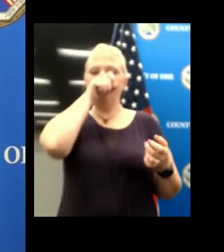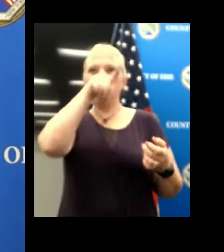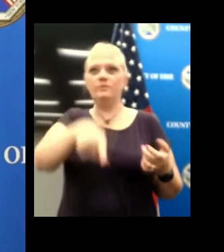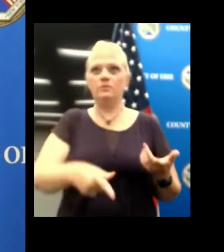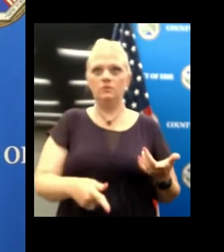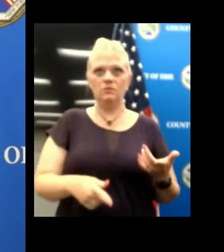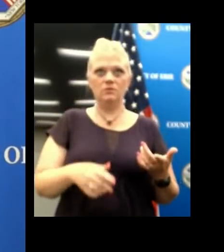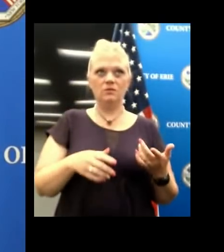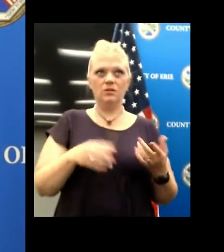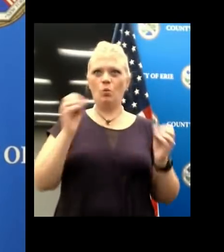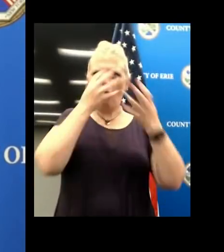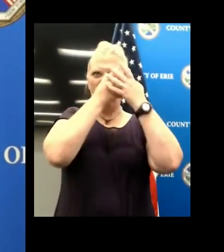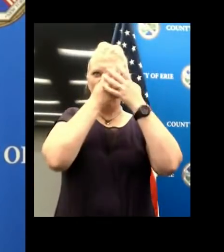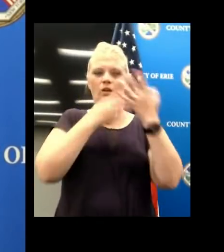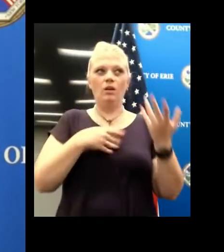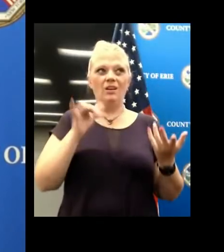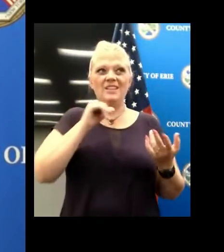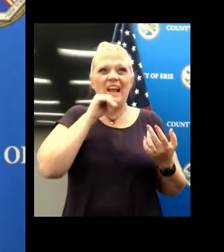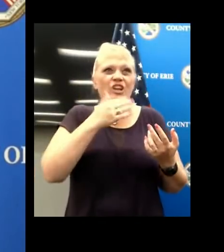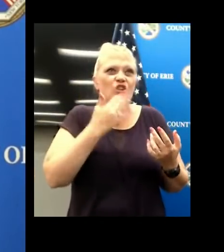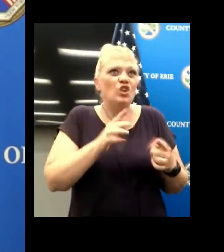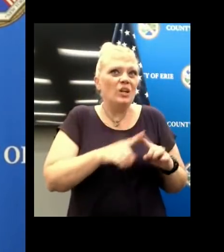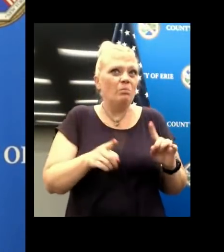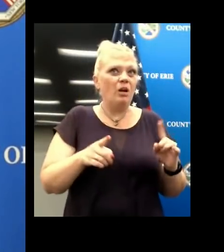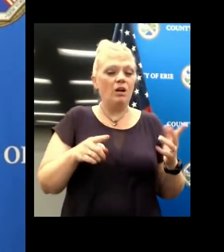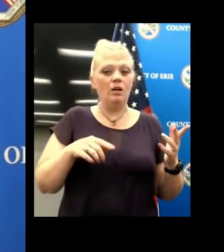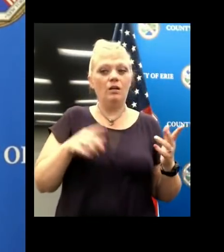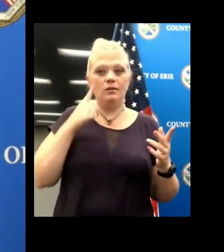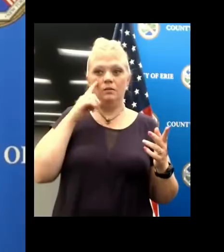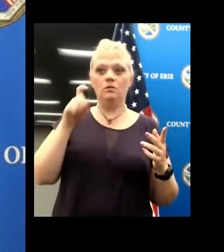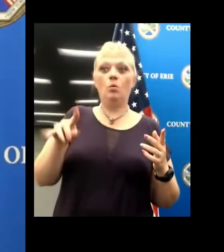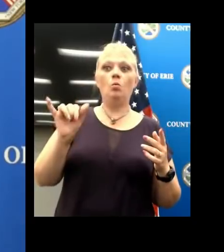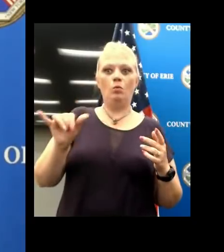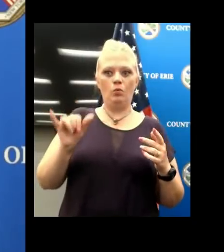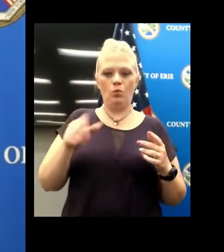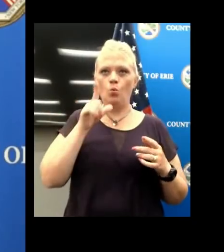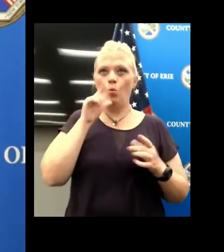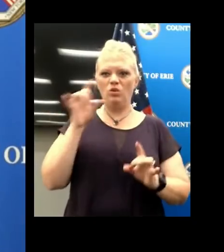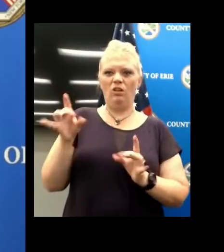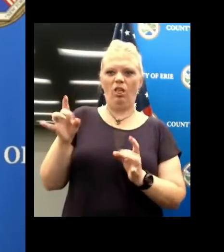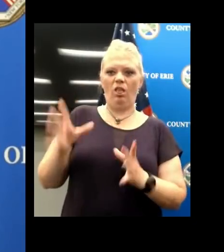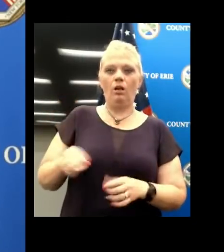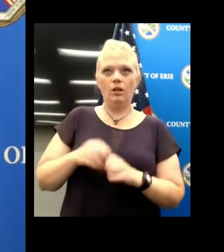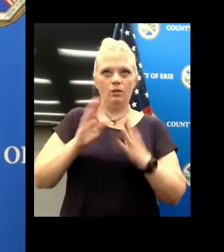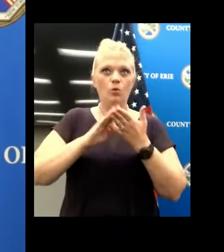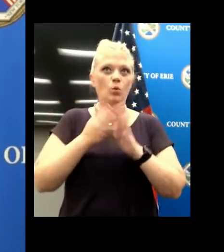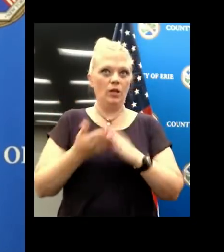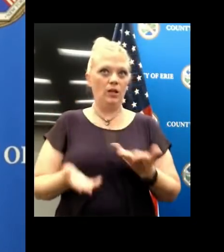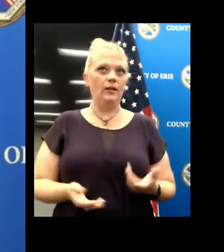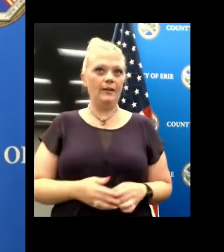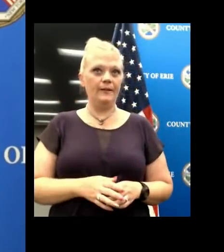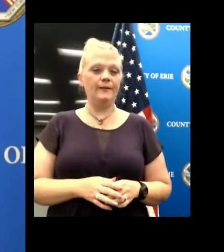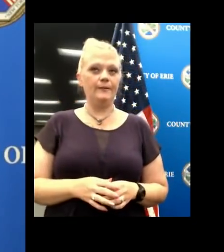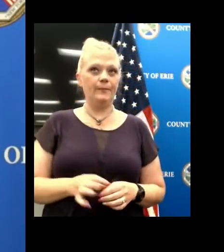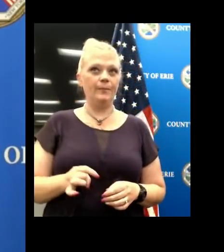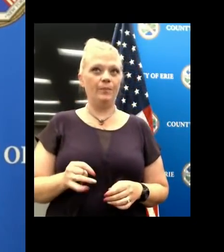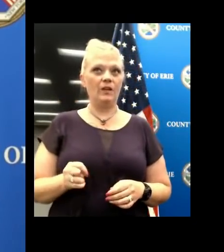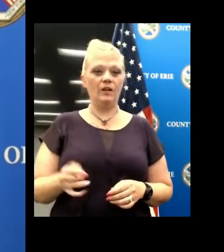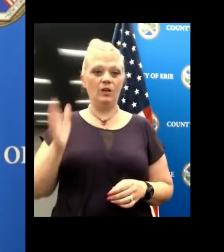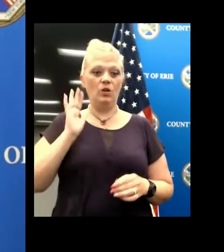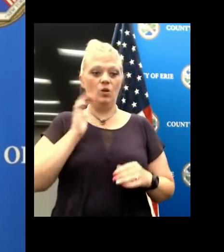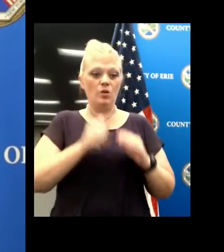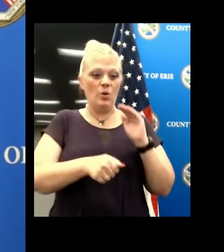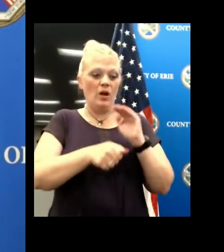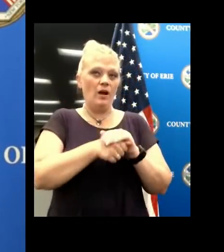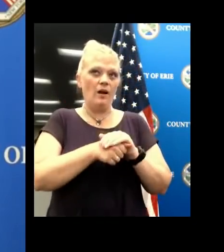It's not good, but at least we're seeing who the racists and bigots are in our community. They used to hide behind white